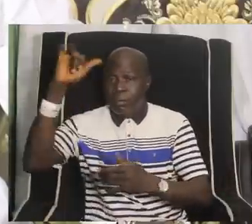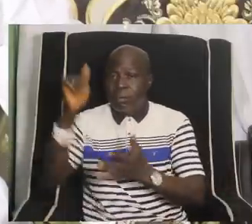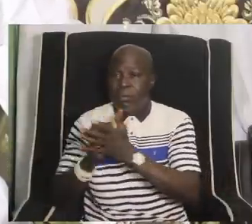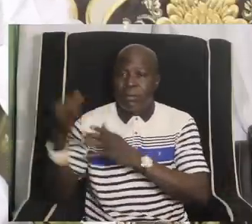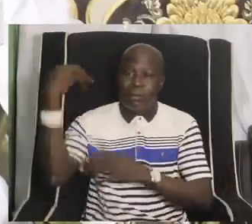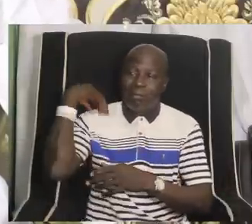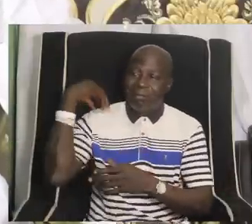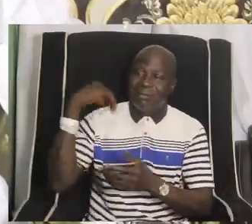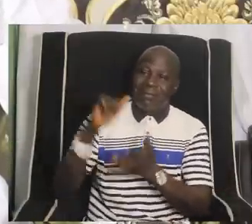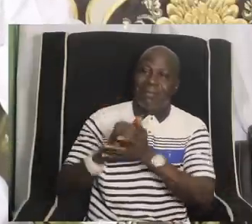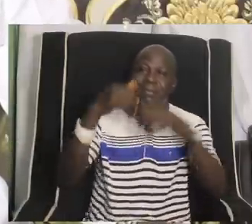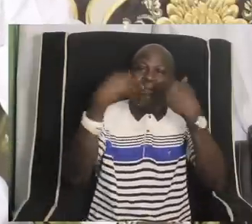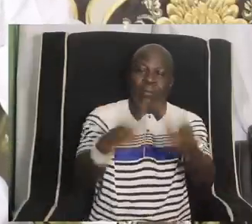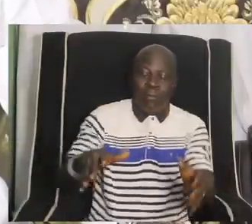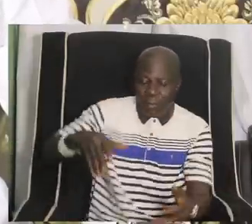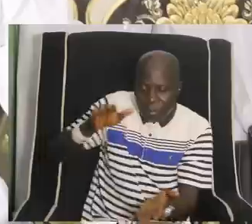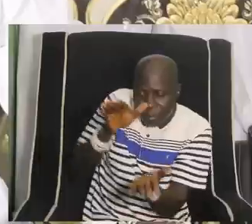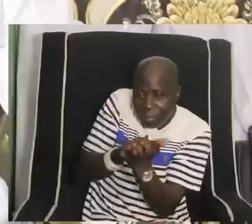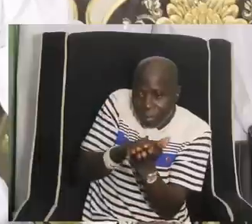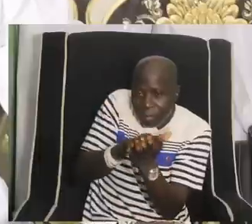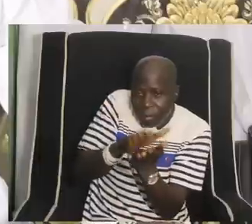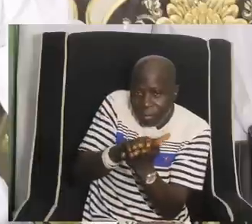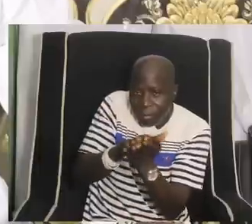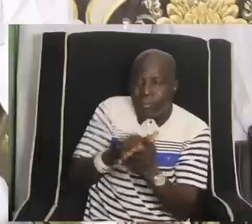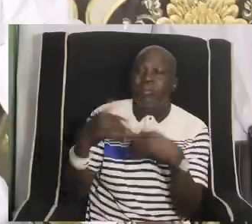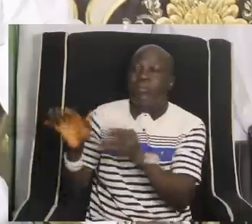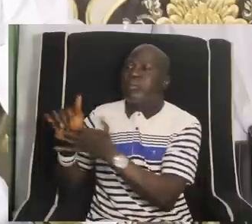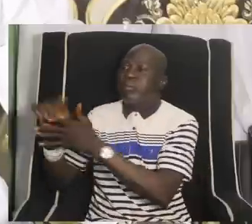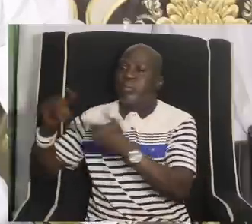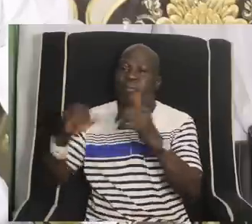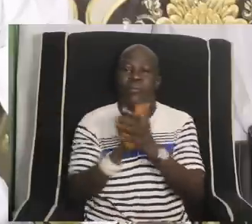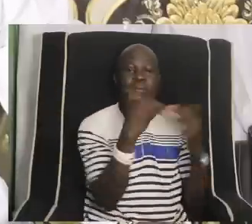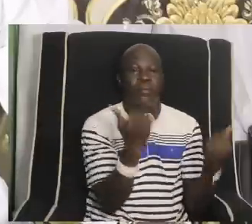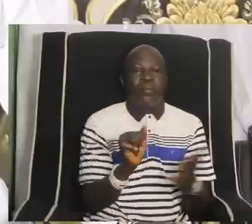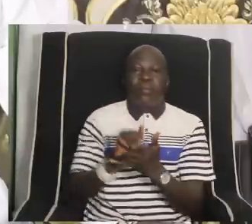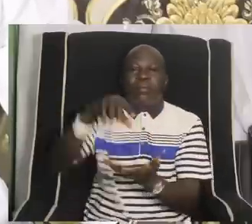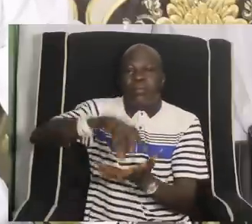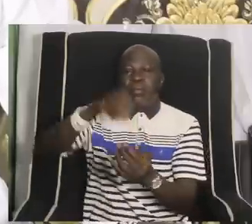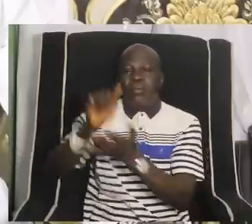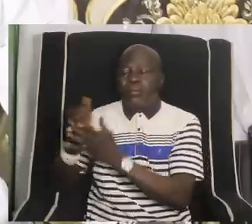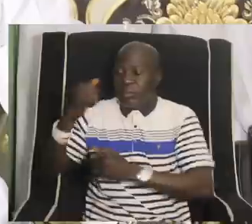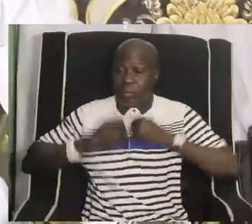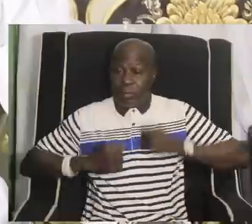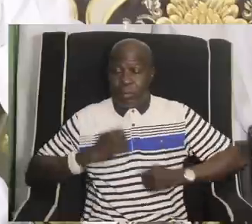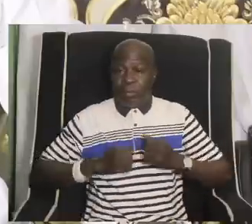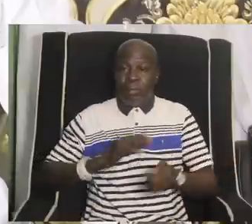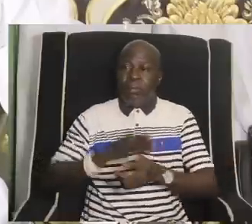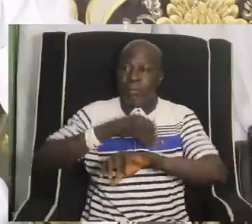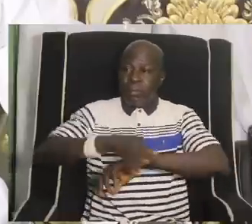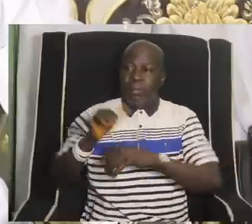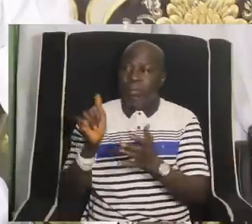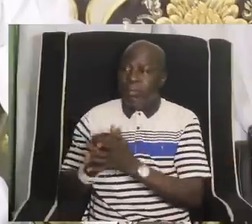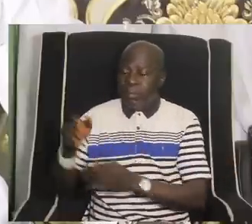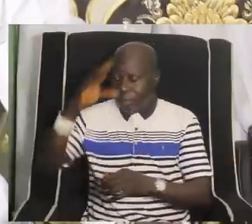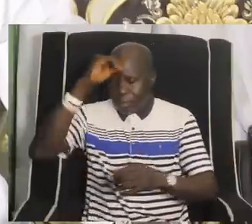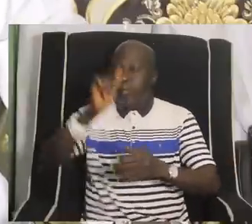herald and he lost his wallet, but a woman found it for him. He now think he needs to bait. After that, the woman gave him cloth